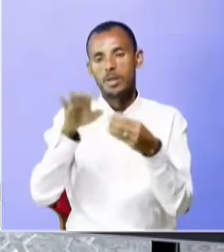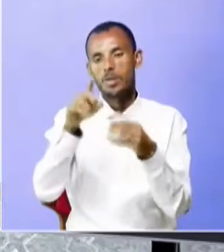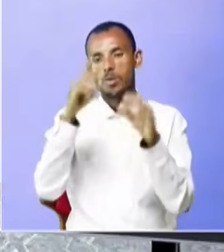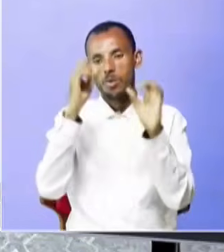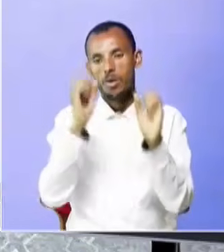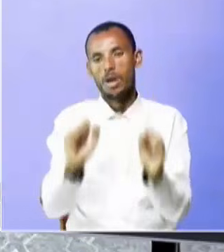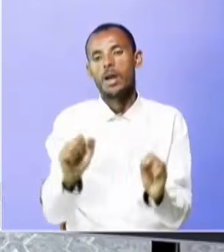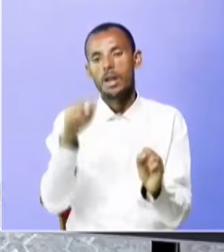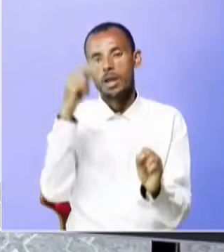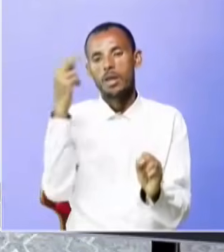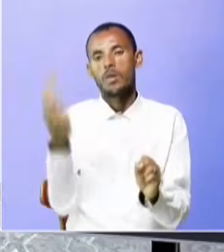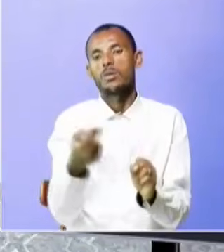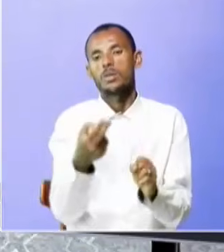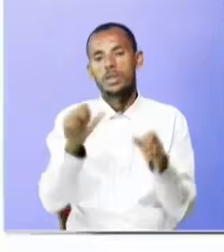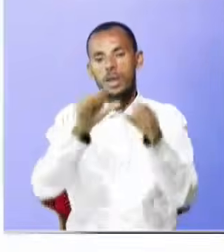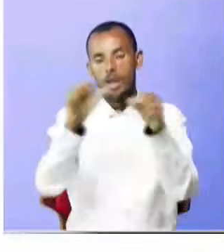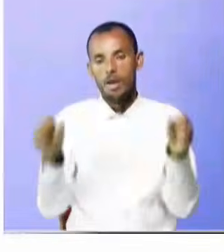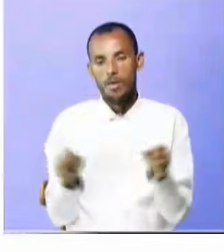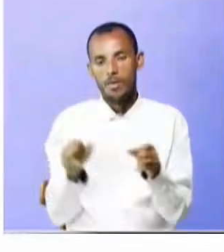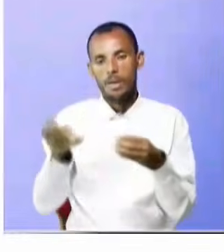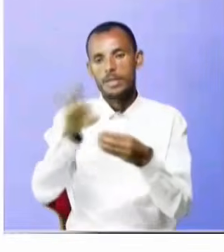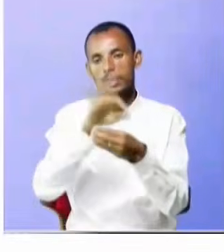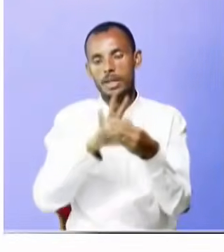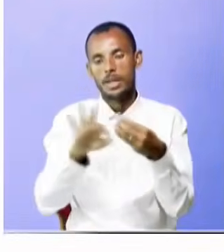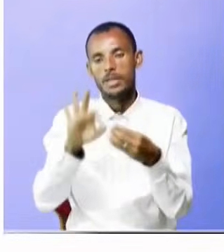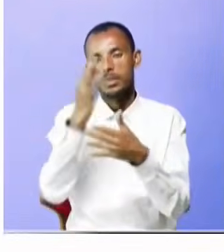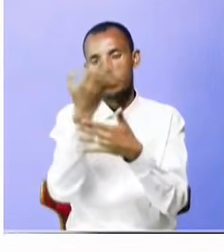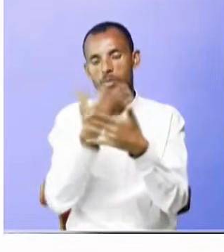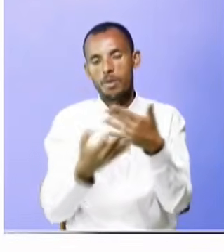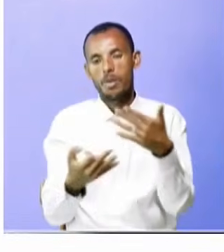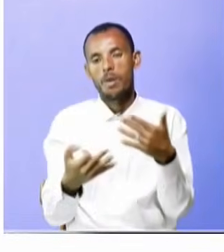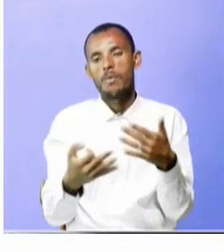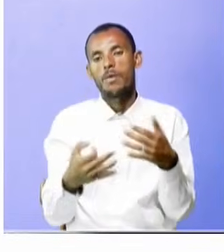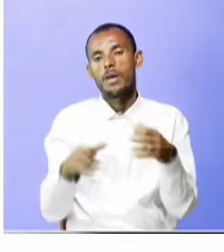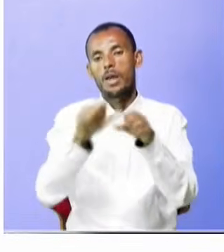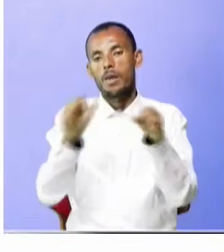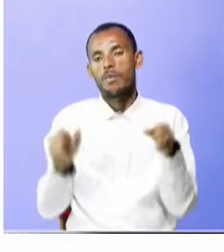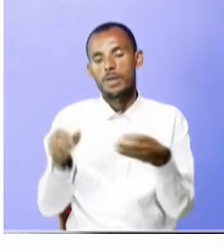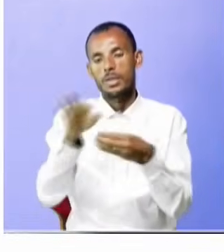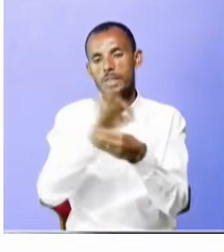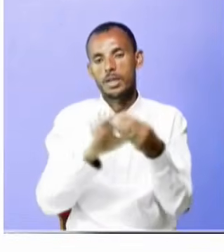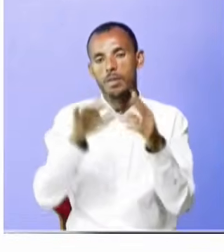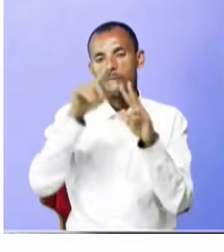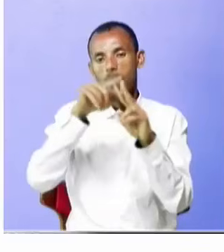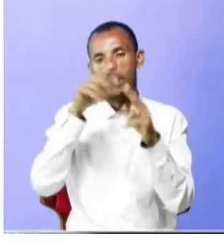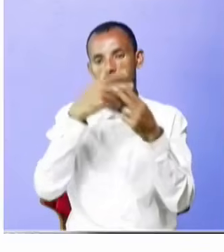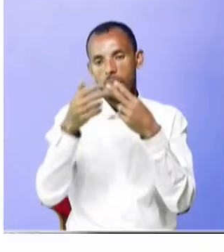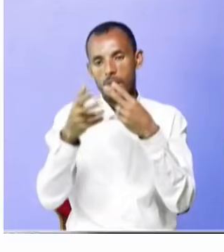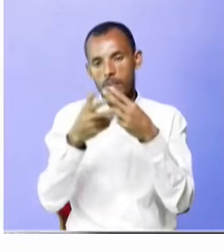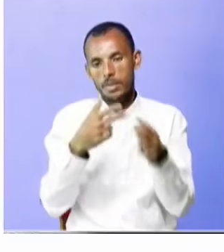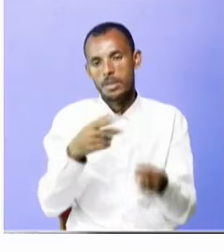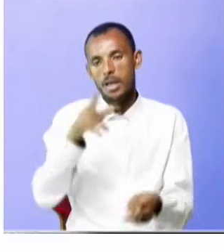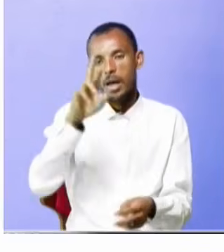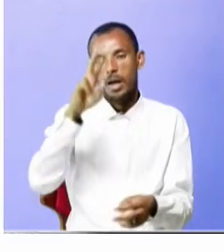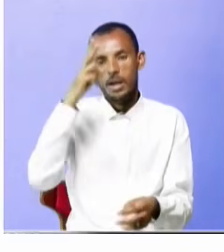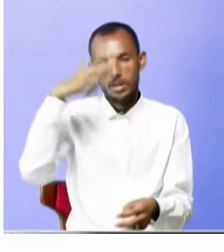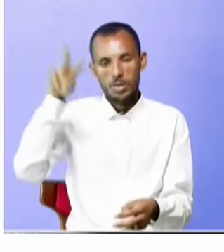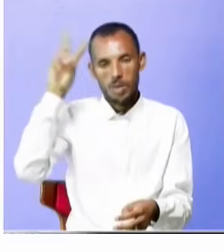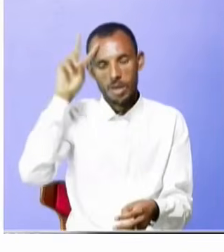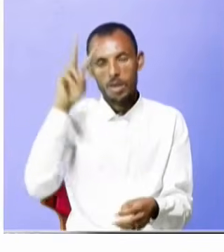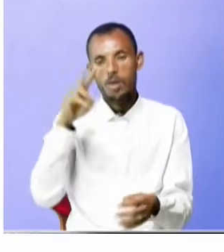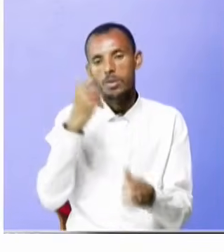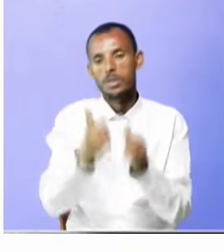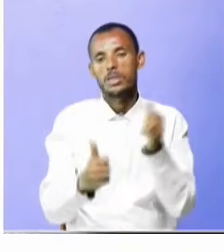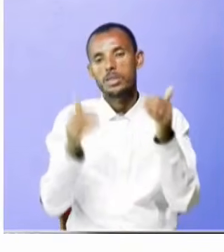can use area of a circle, the formula of area of a circle, which is pi times r square, which